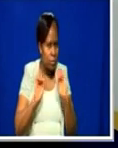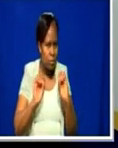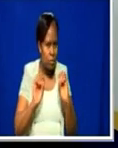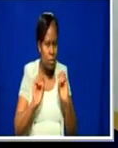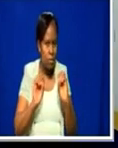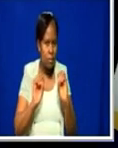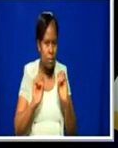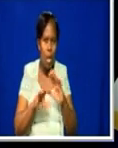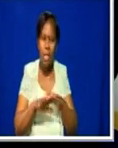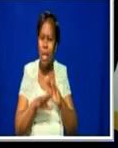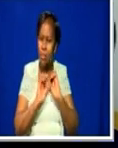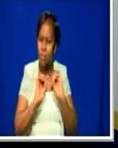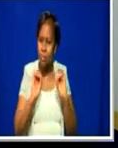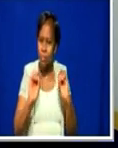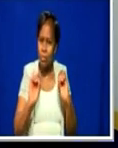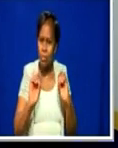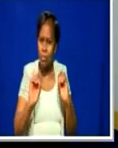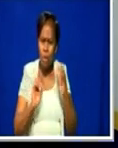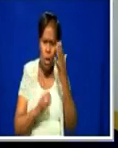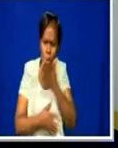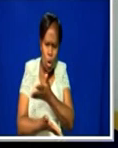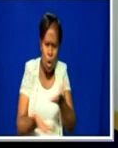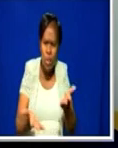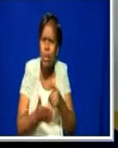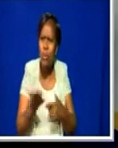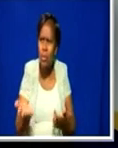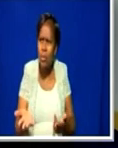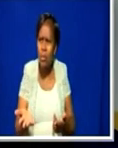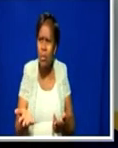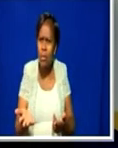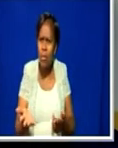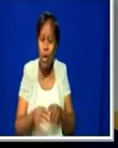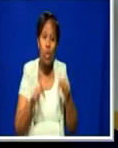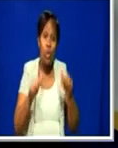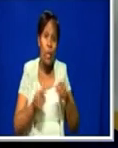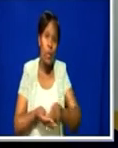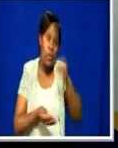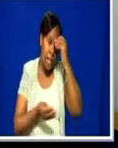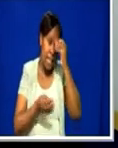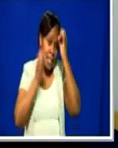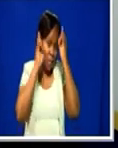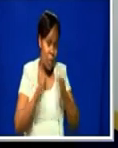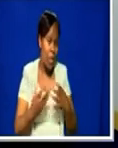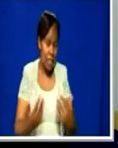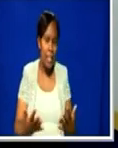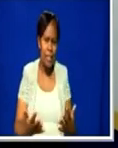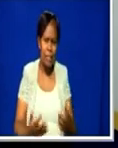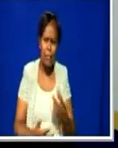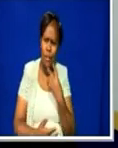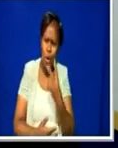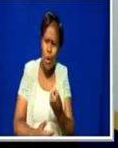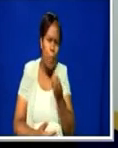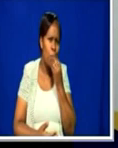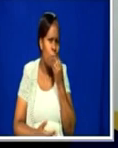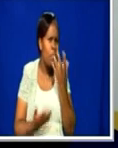Well, Don't touch. what are all these? Today we are learning something new. They look